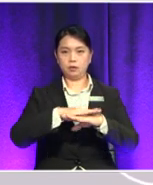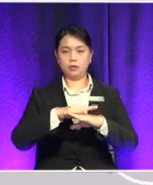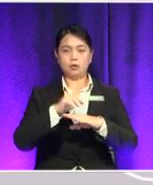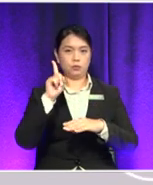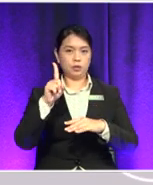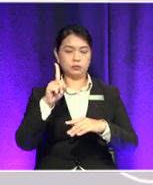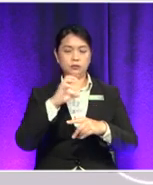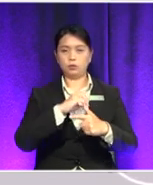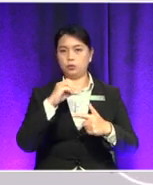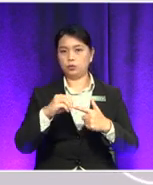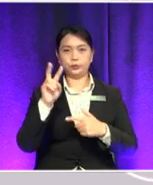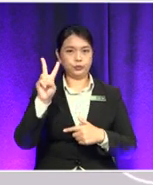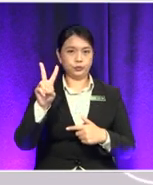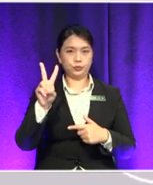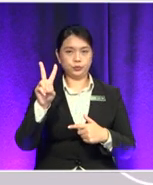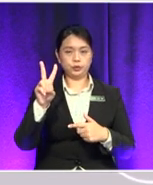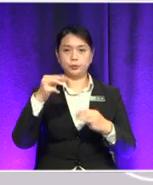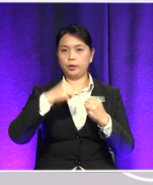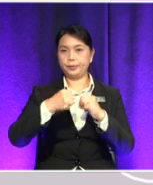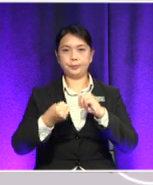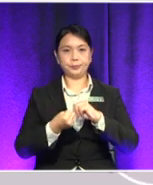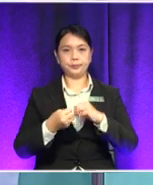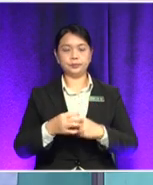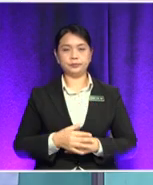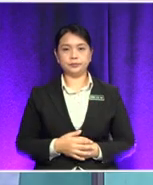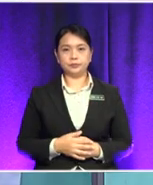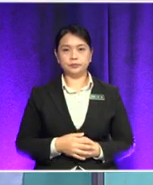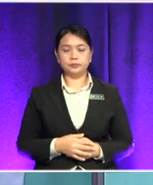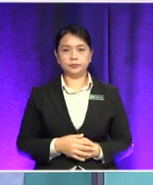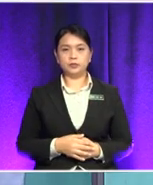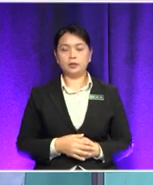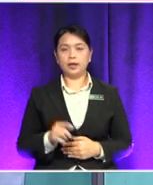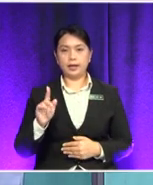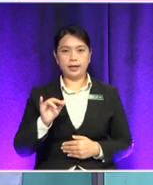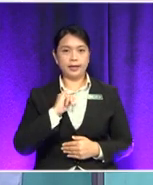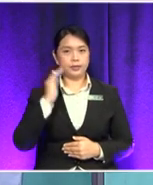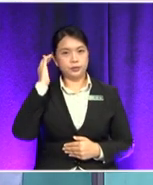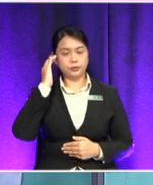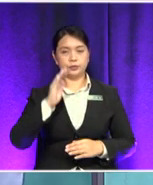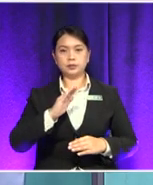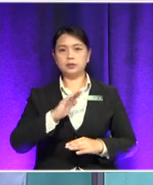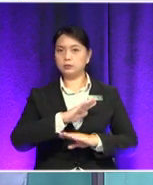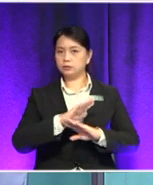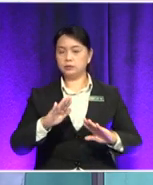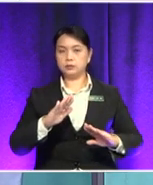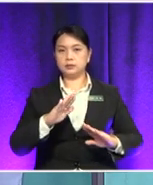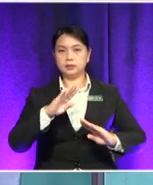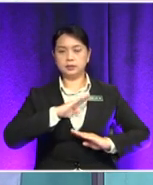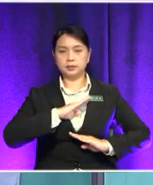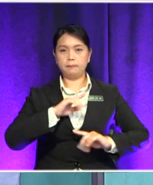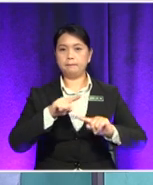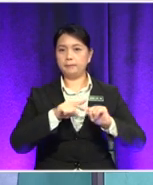or the problem. So I know you feel dissatisfied with the situation and surroundings. So don't just simply